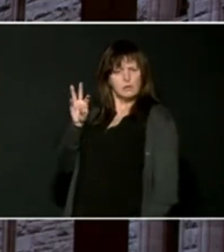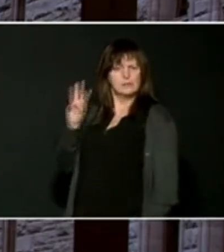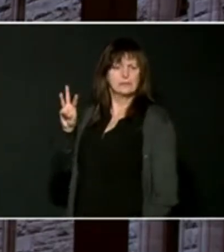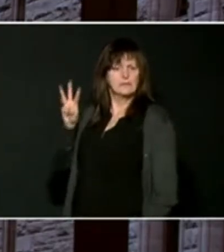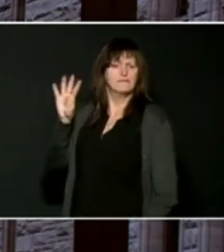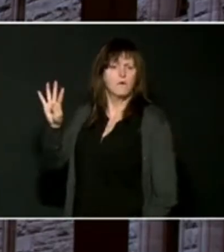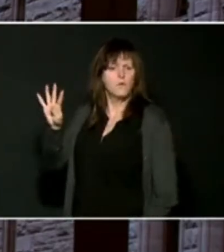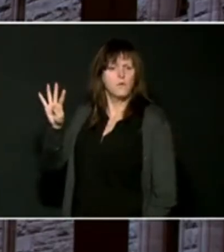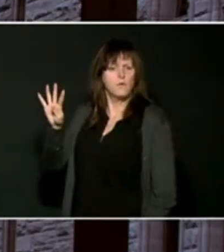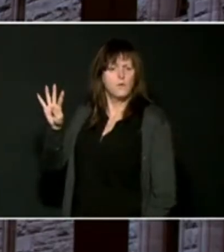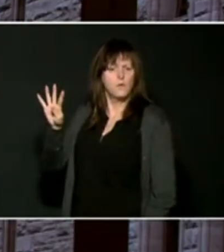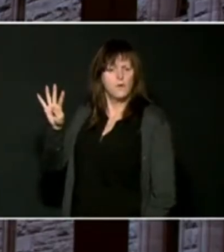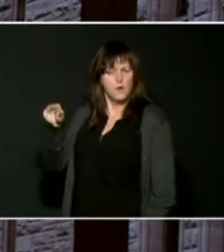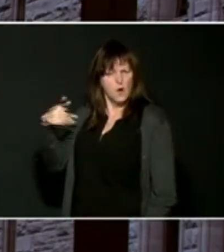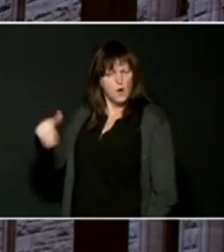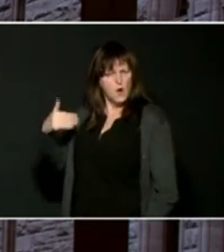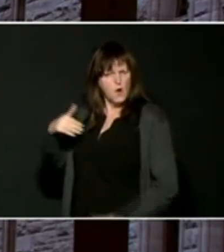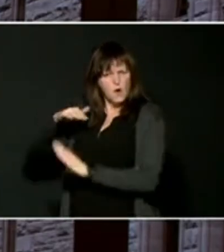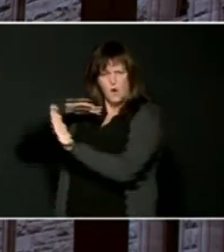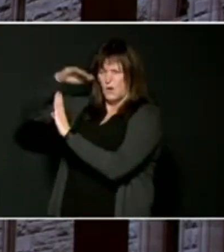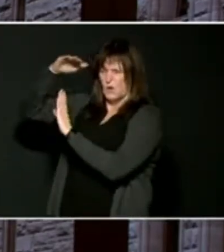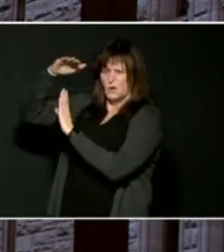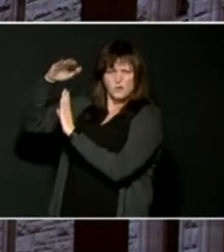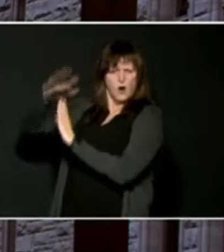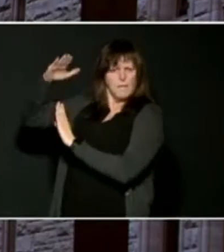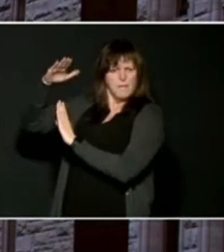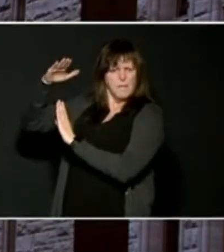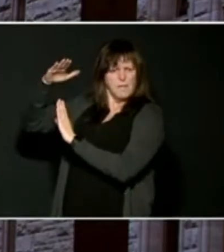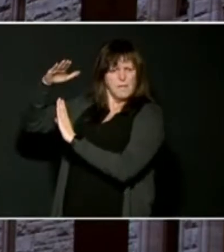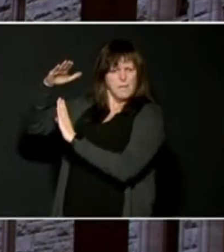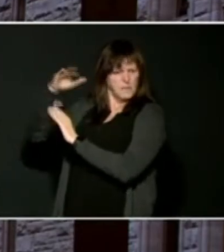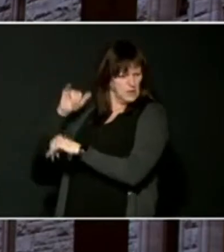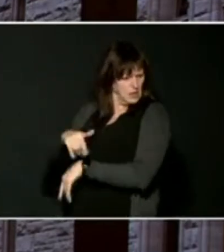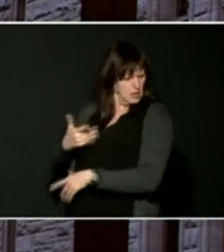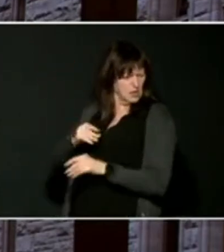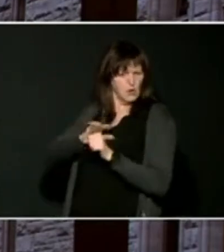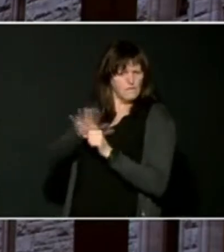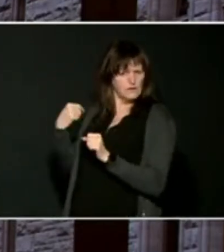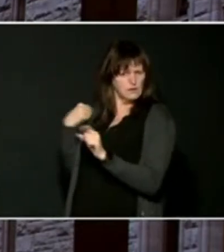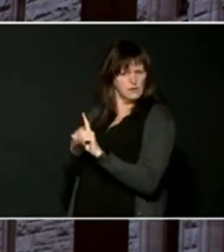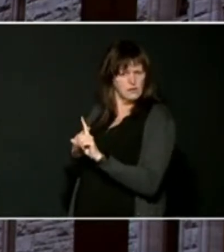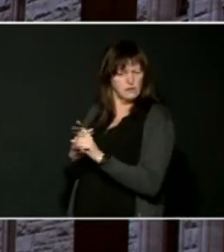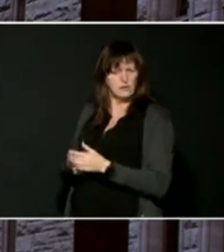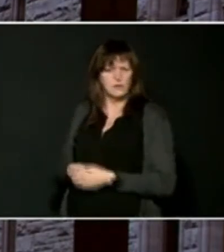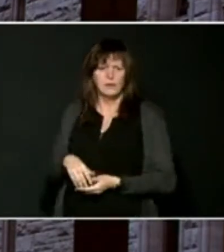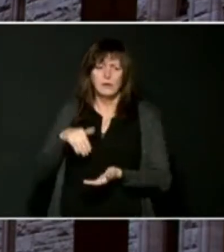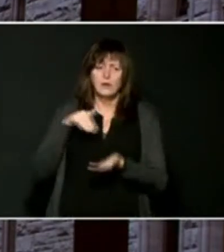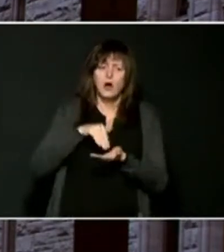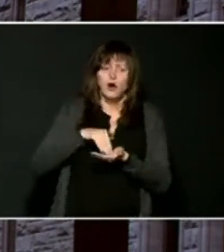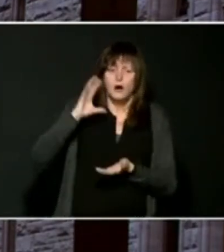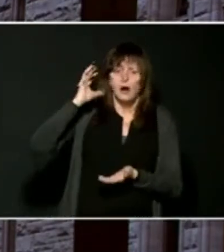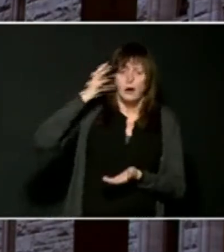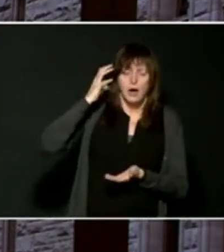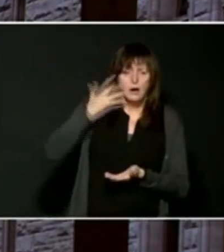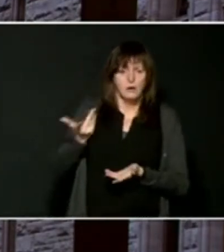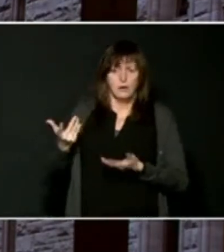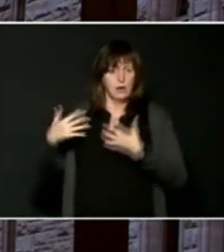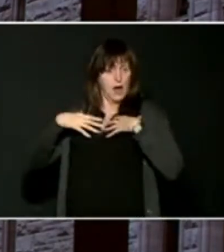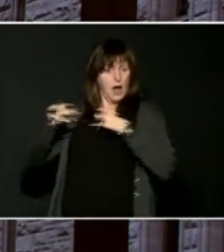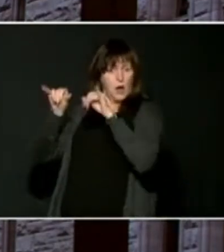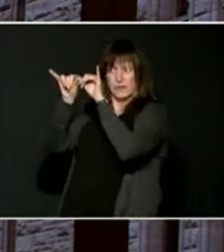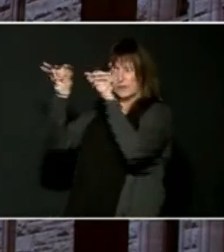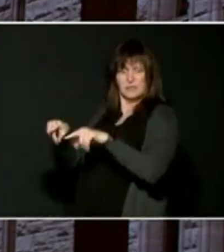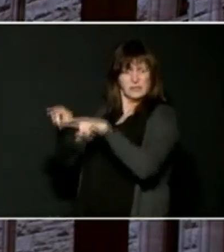in the second wave. So our system, as Dr. Brown has alluded to, is under stress considerably.